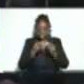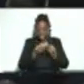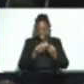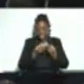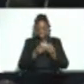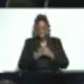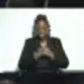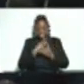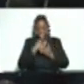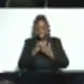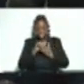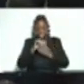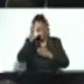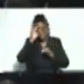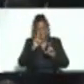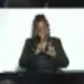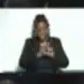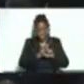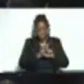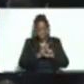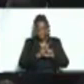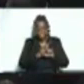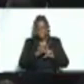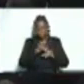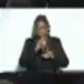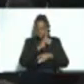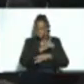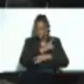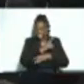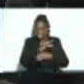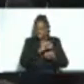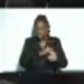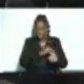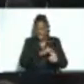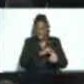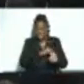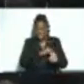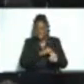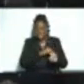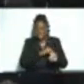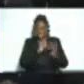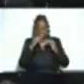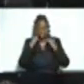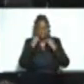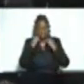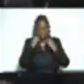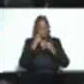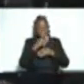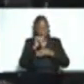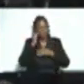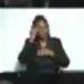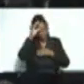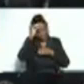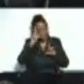was eulogized by his brother, the Most Reverend Drexel Gomez, Archbishop retired of the Bahamas and the Turks and Caicos Islands, who